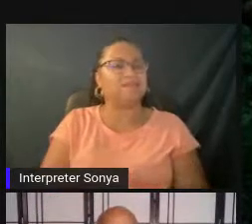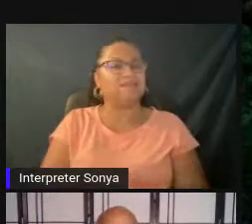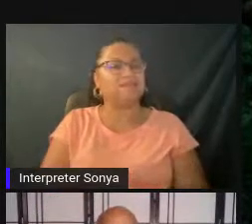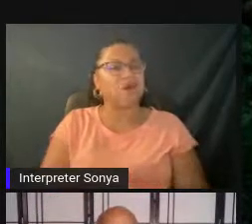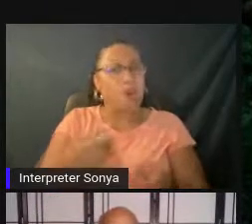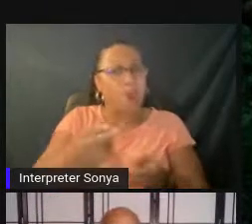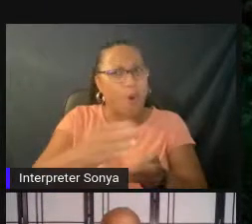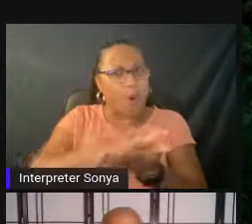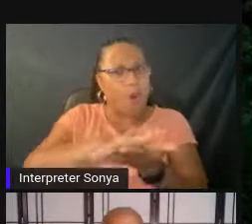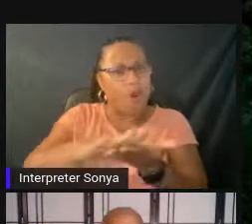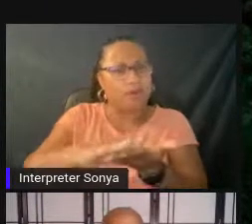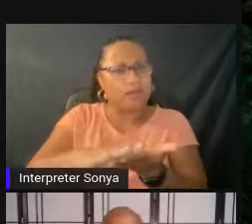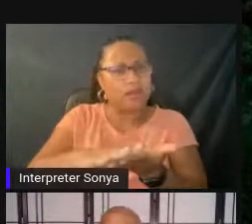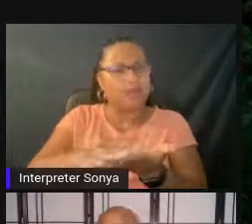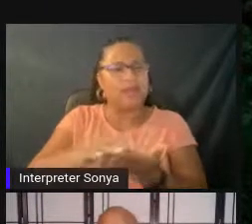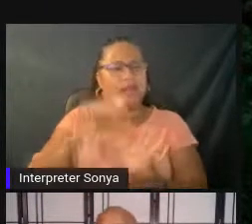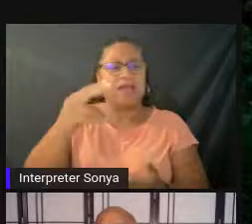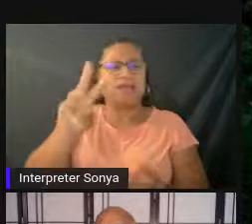Holy,